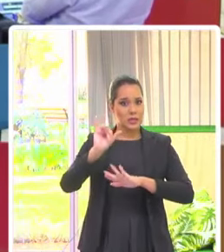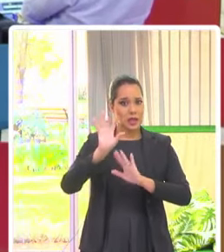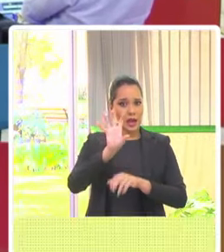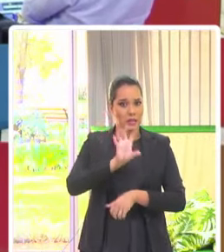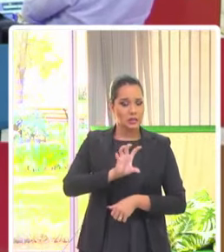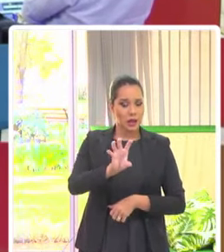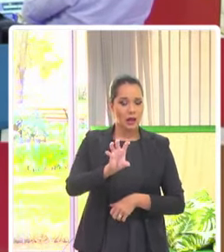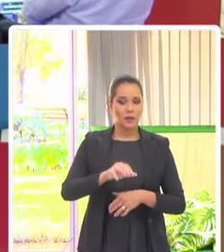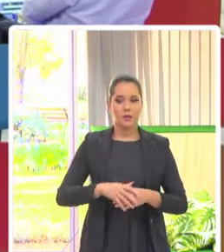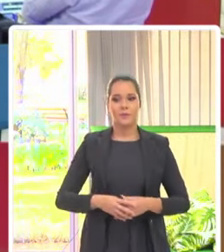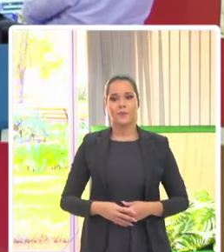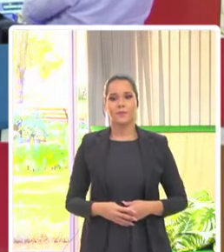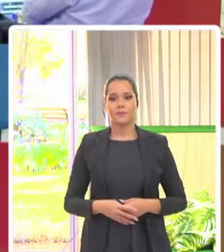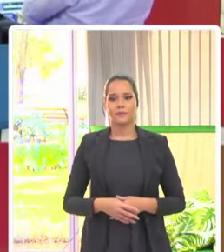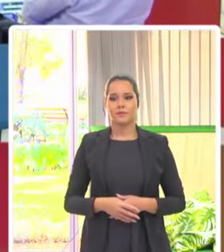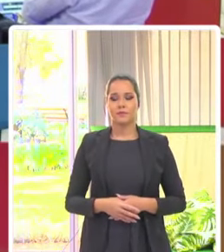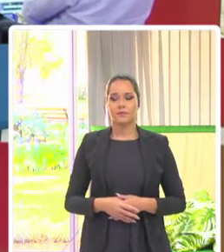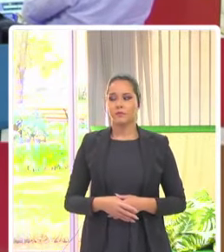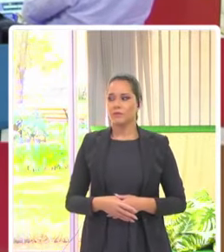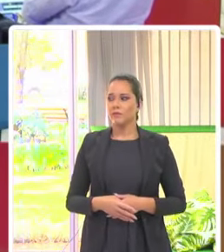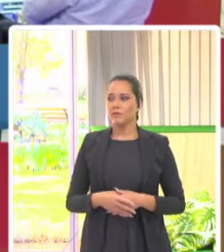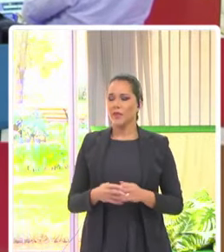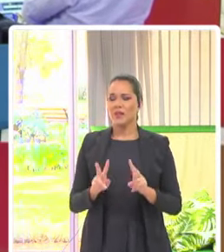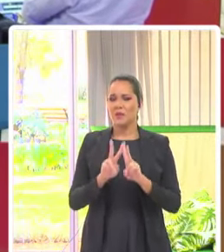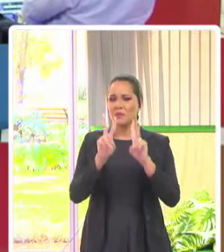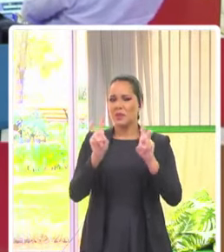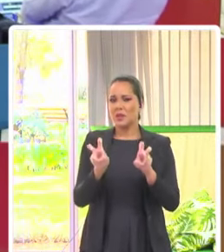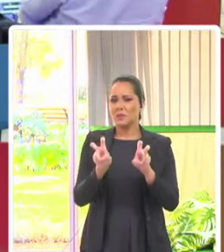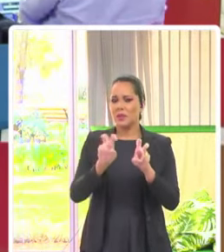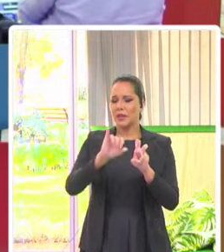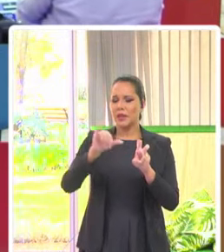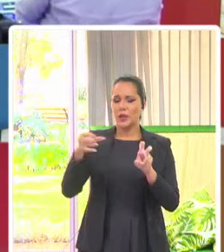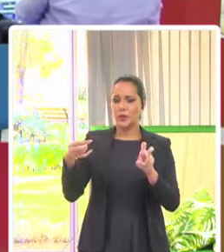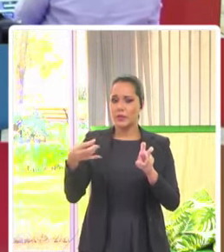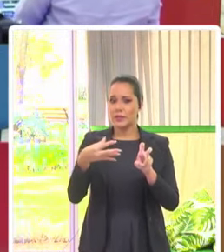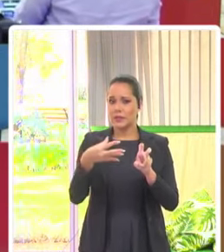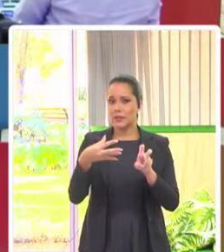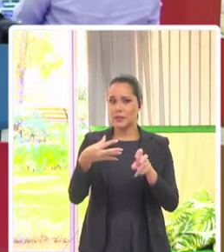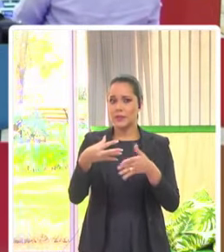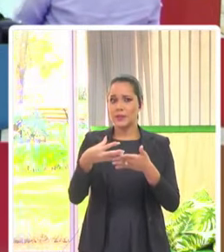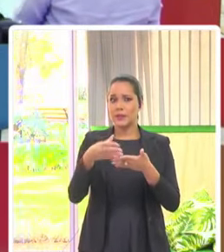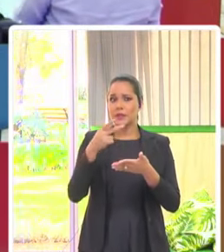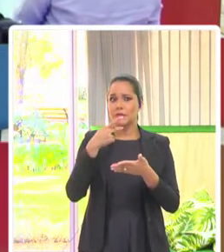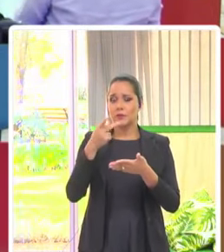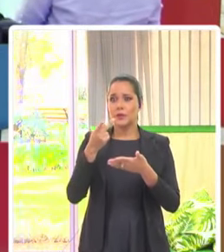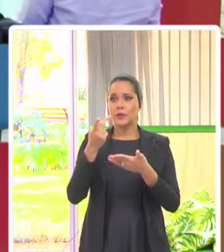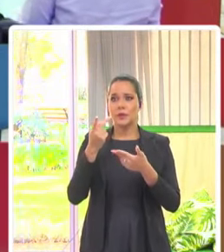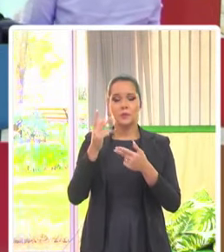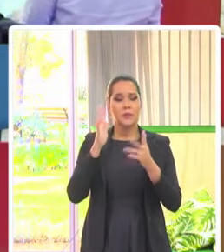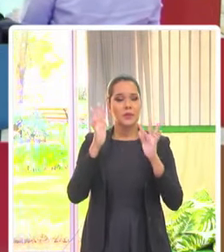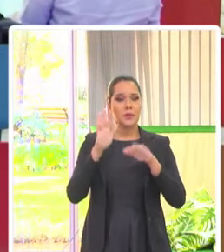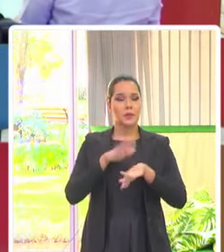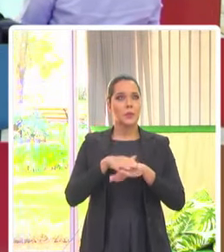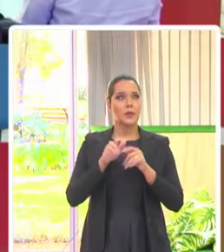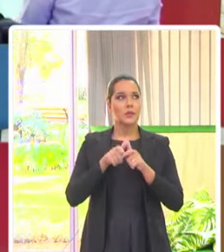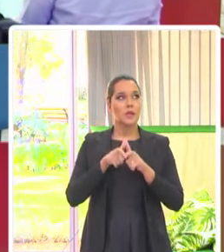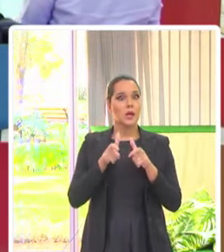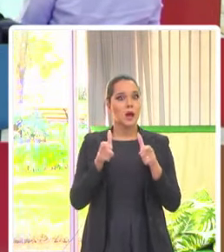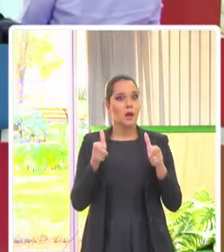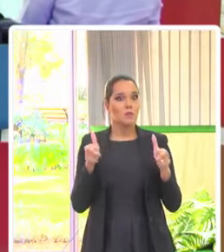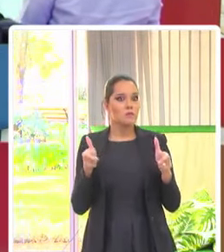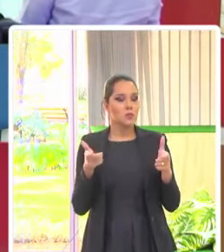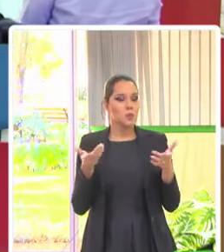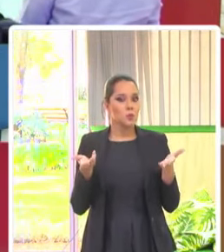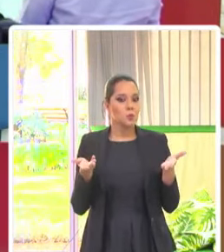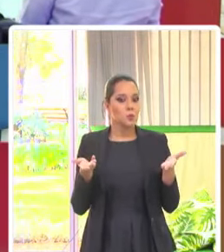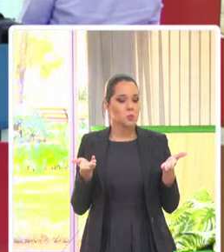I think that, well, the issue of innovation in a very vast and multifaceted country, perhaps you might mention.